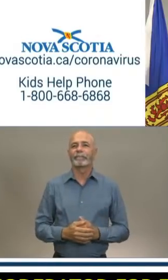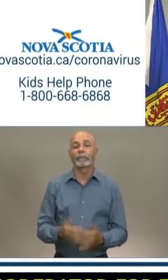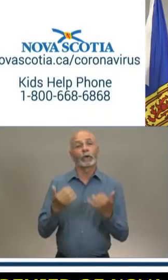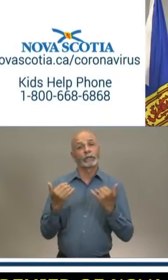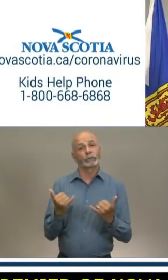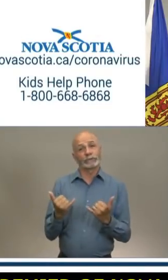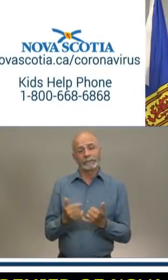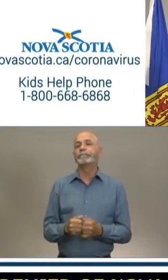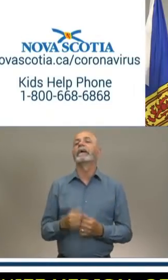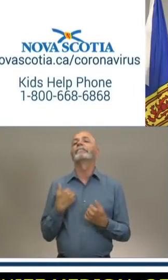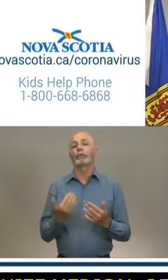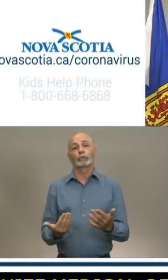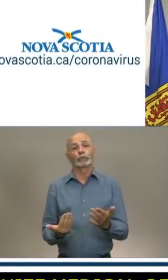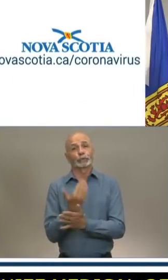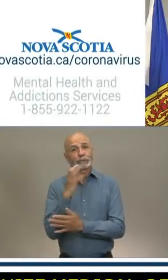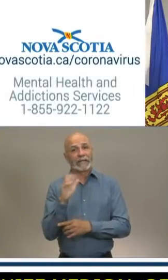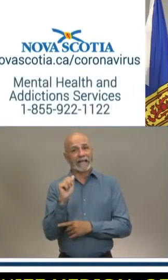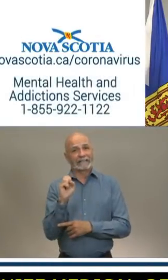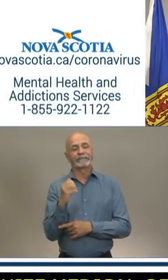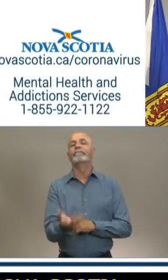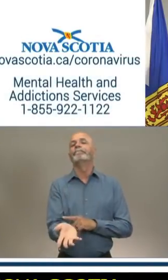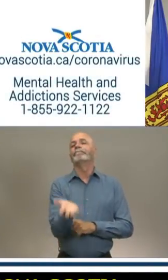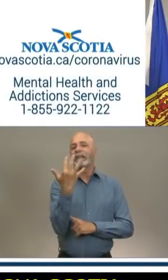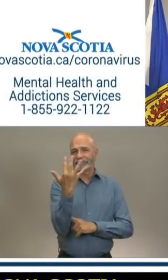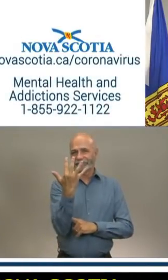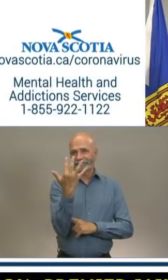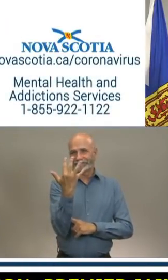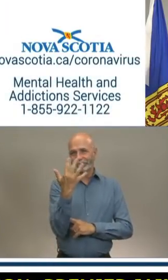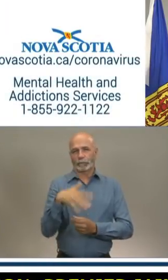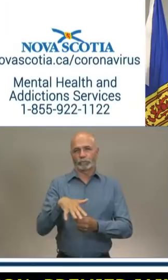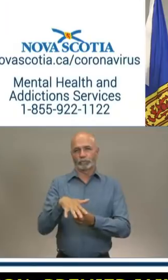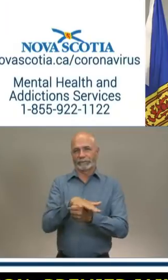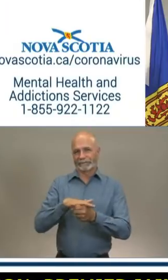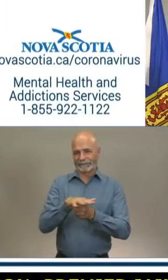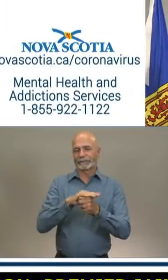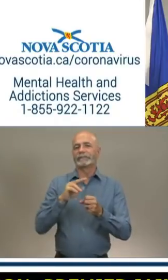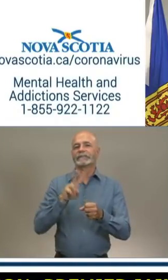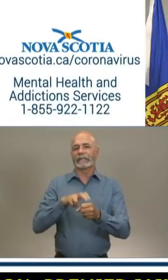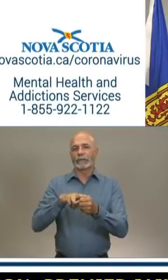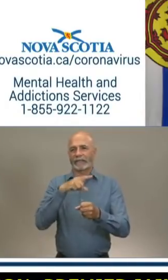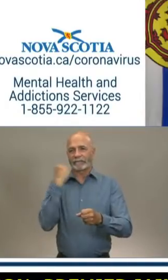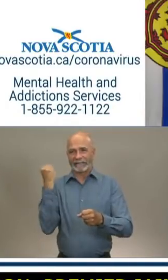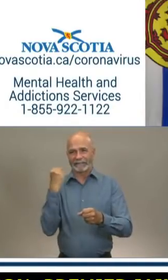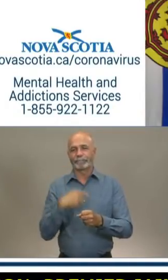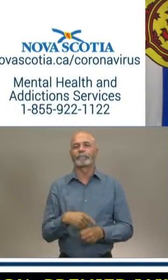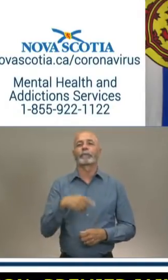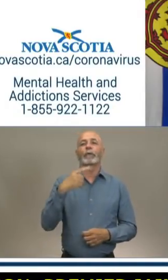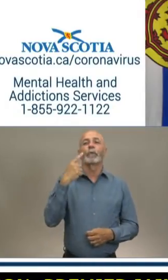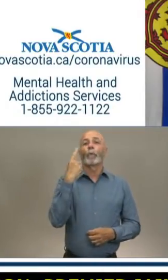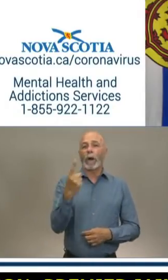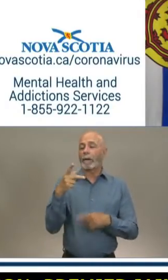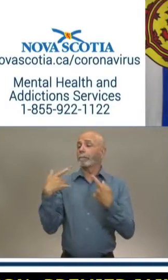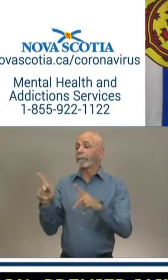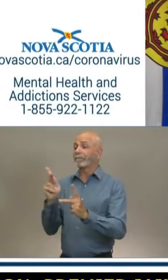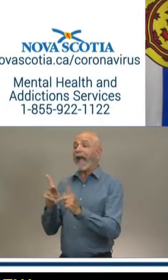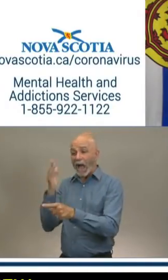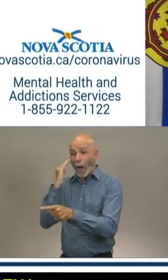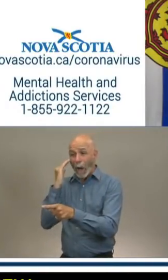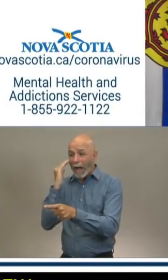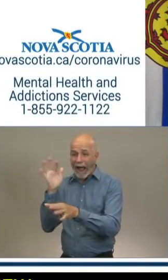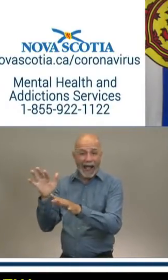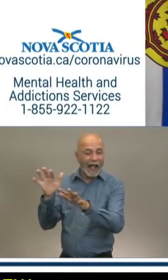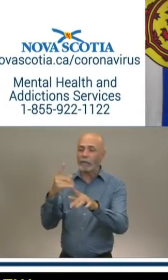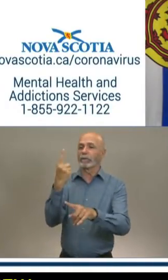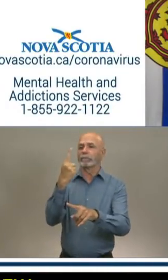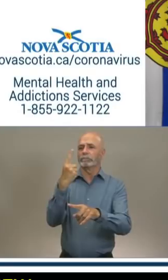reporting 5 new cases in the central zone. All but one can be traced, and that's under investigation. Our hospitalizations have